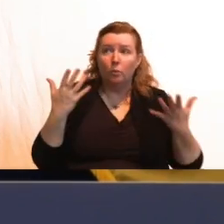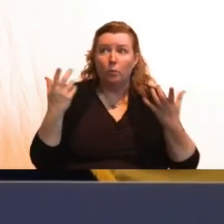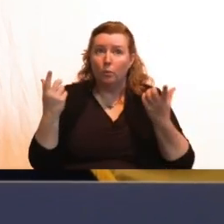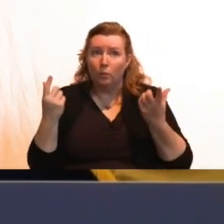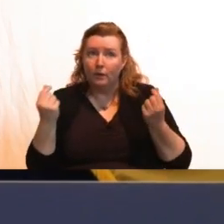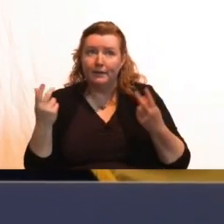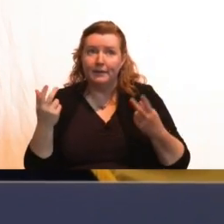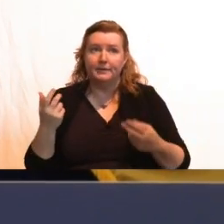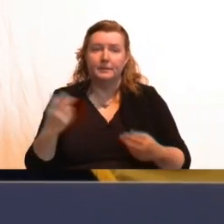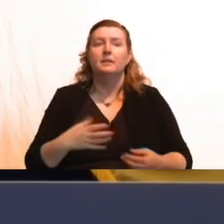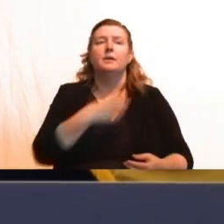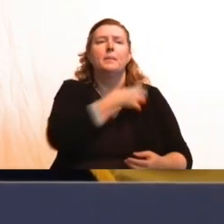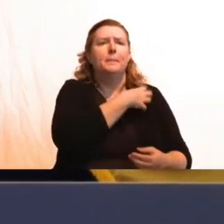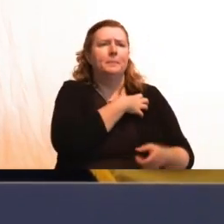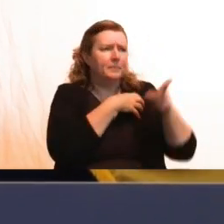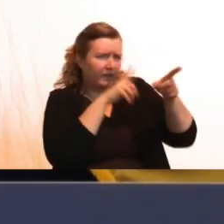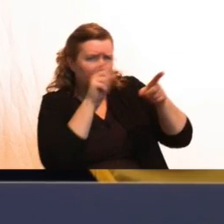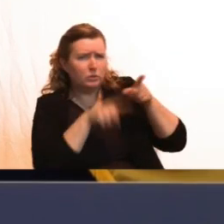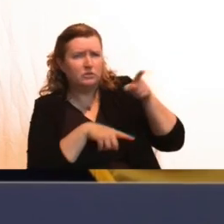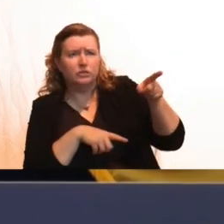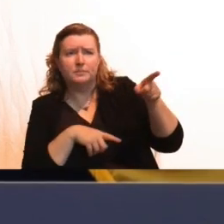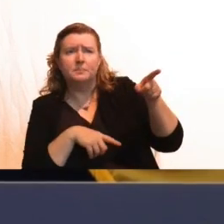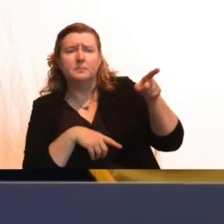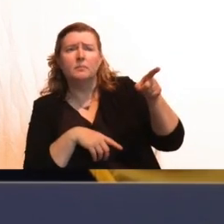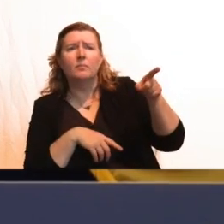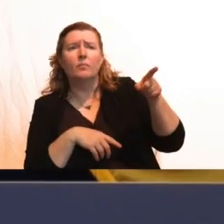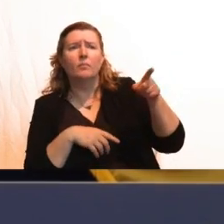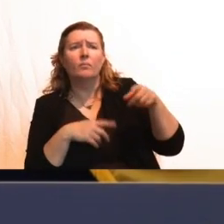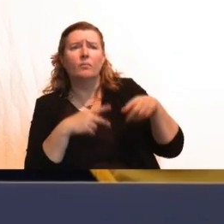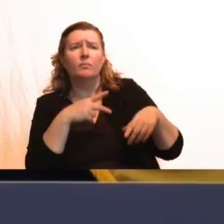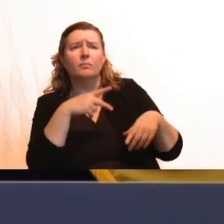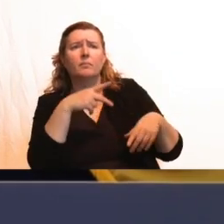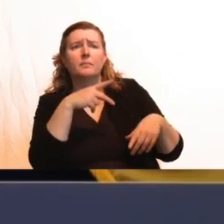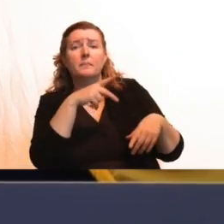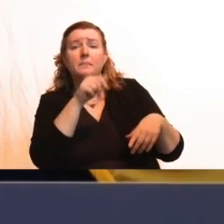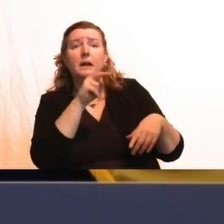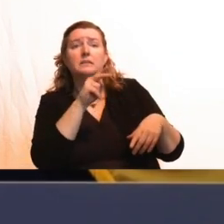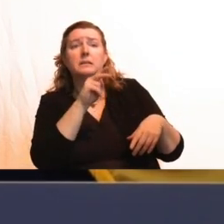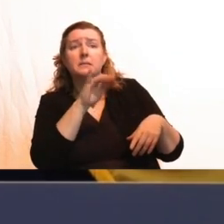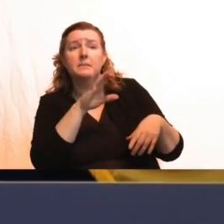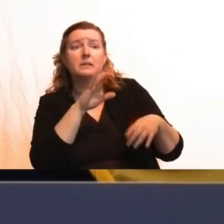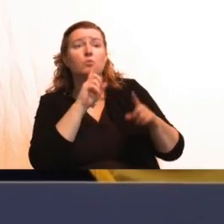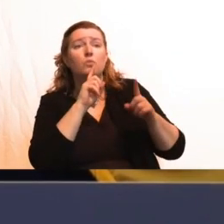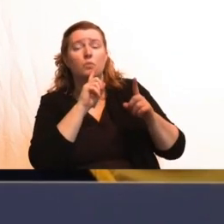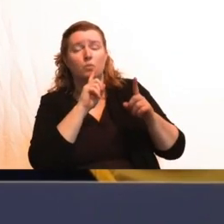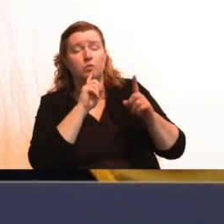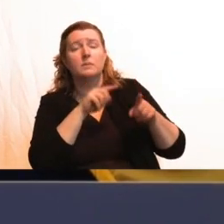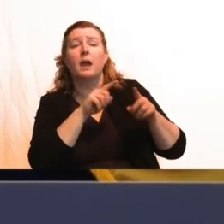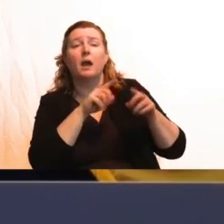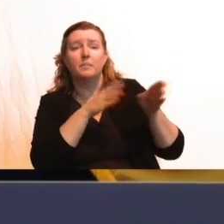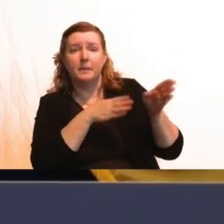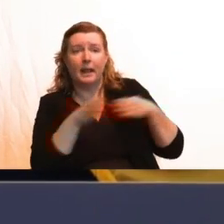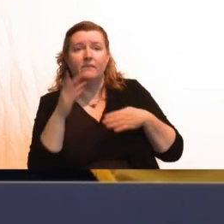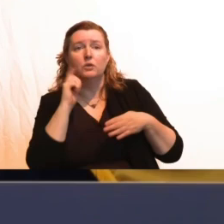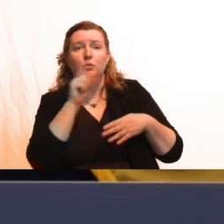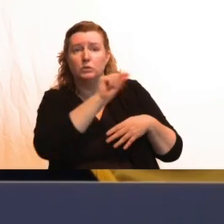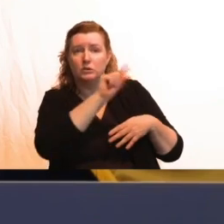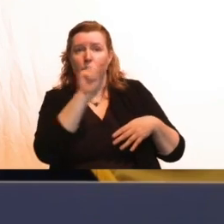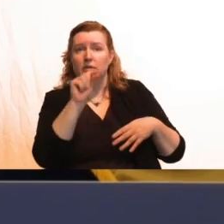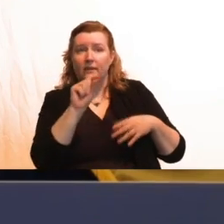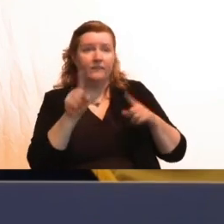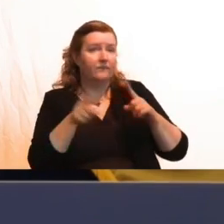in March of 2020 when you presumably first looked it up? And have you updated that plan? If so, how? Governor, one